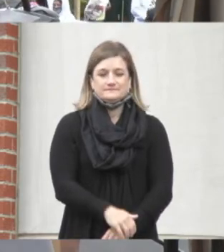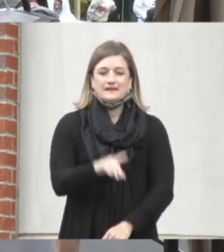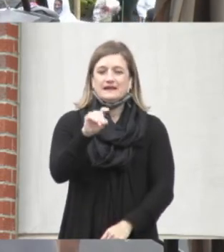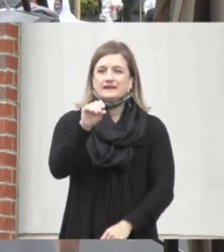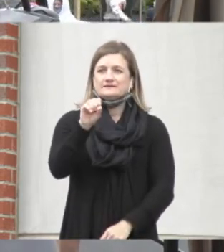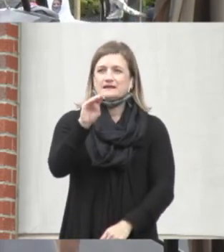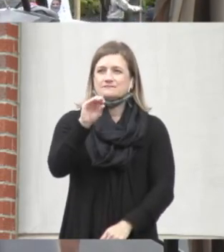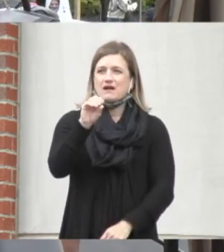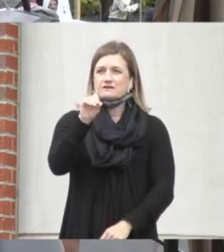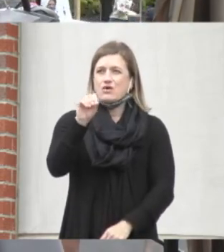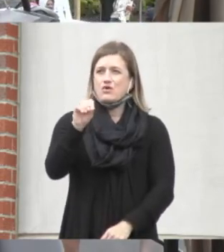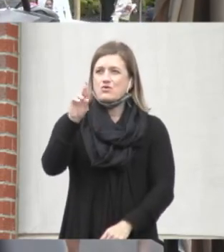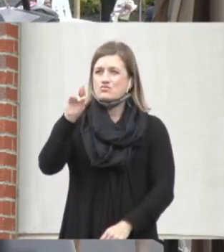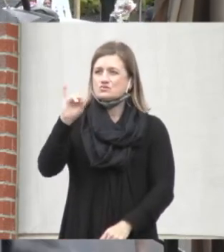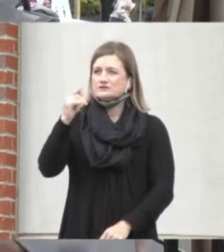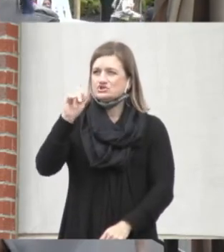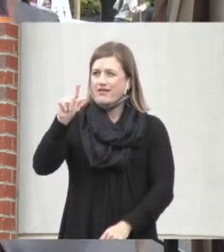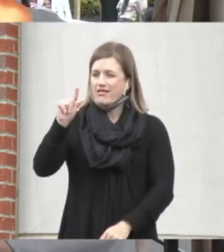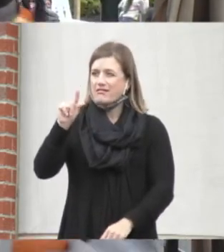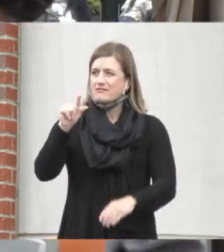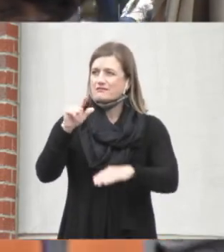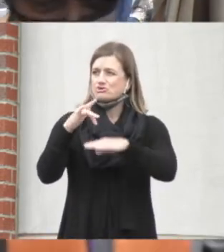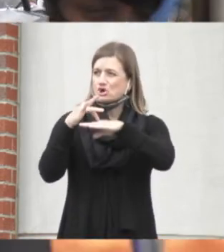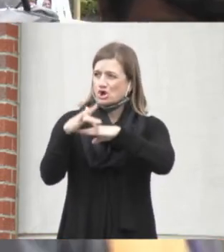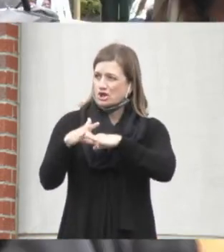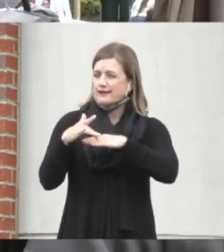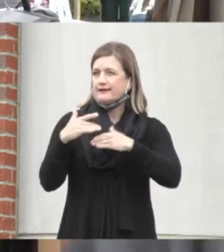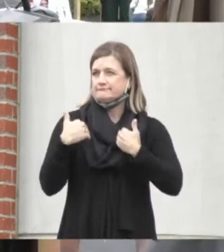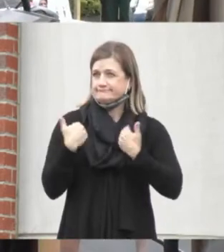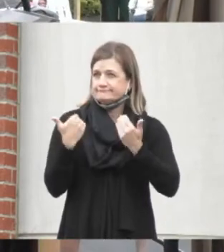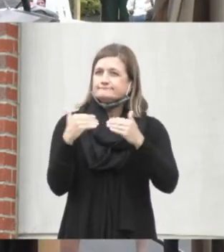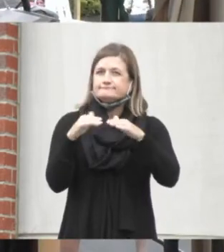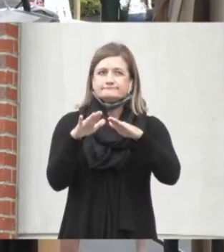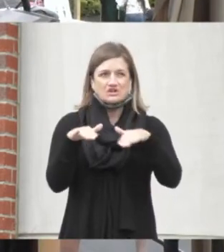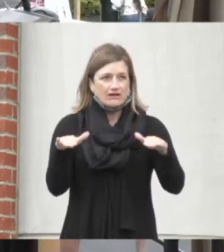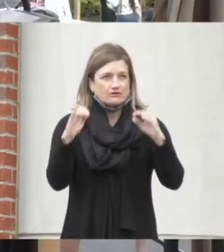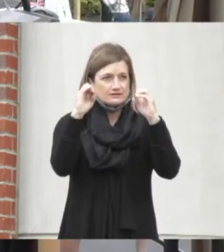Desmonda Ridgell, Early Childhood Education.